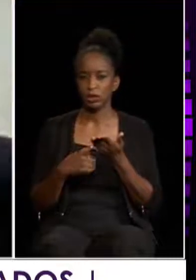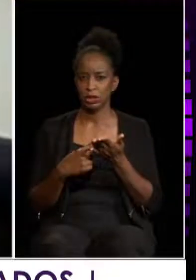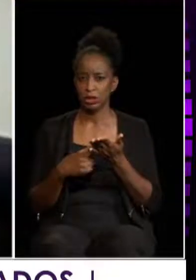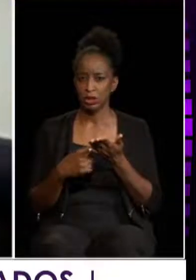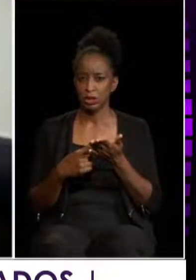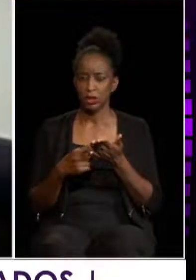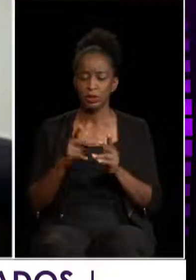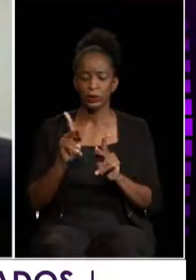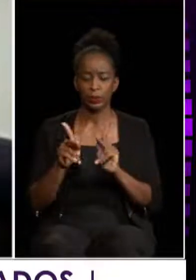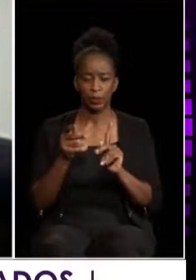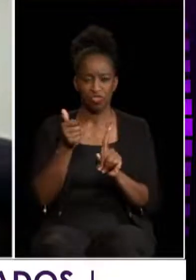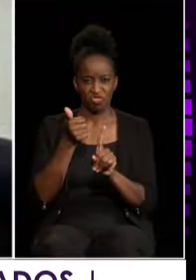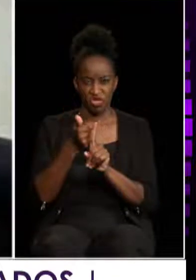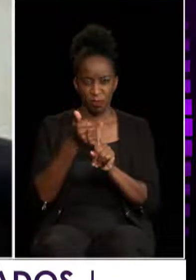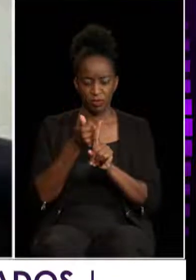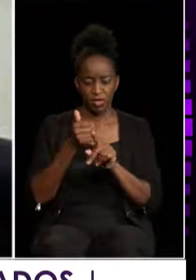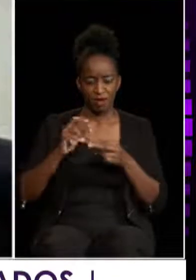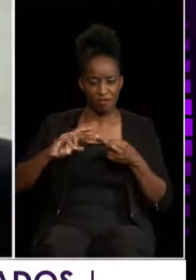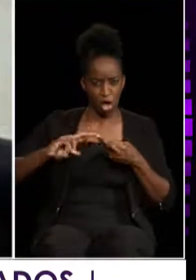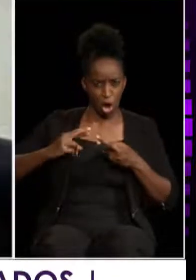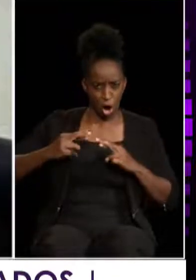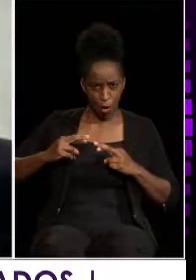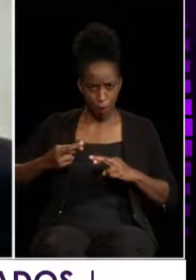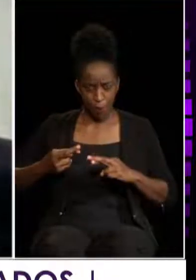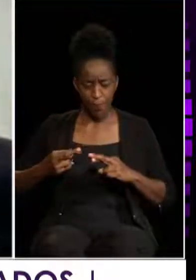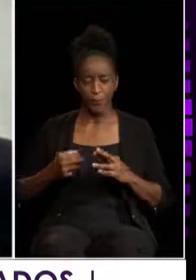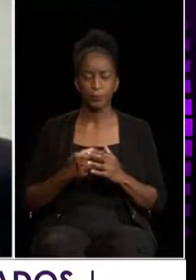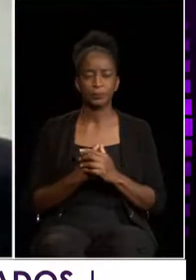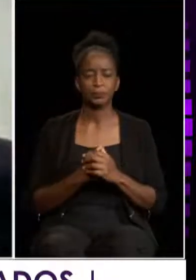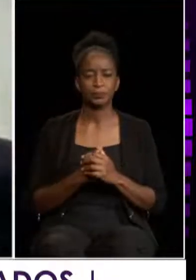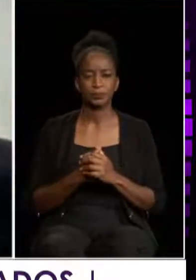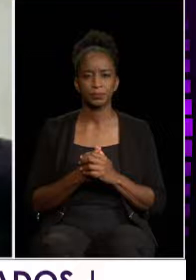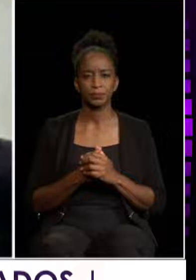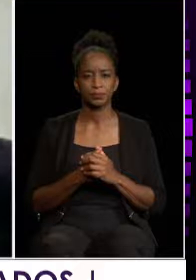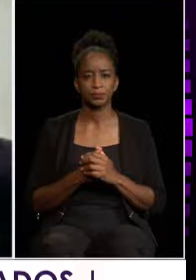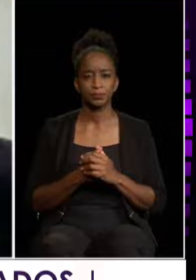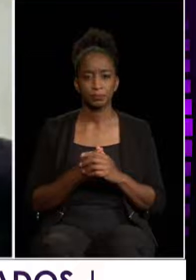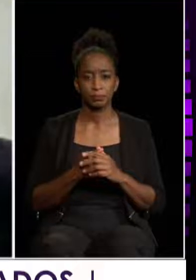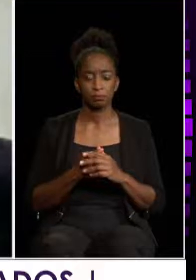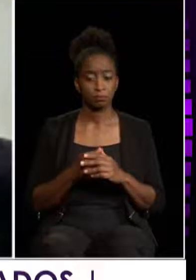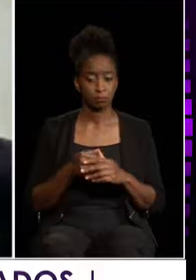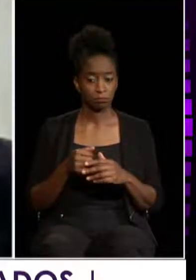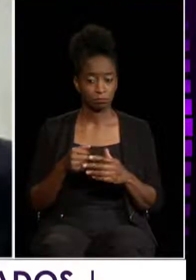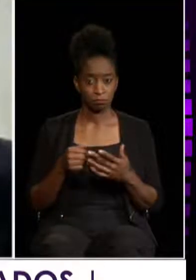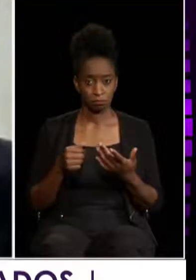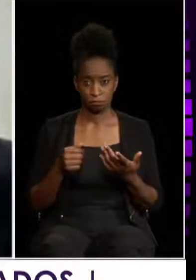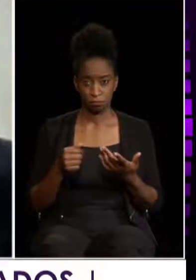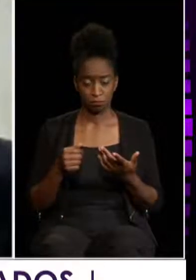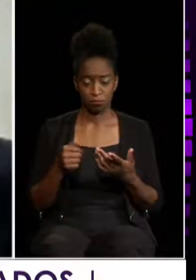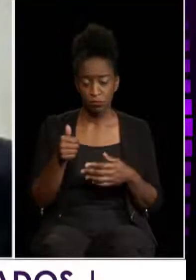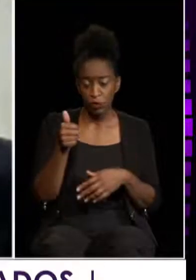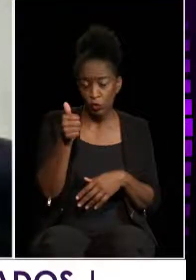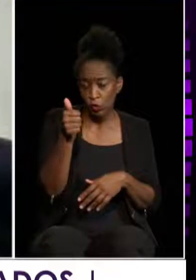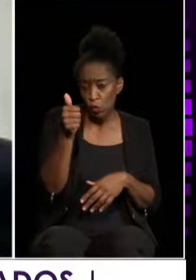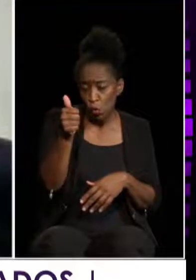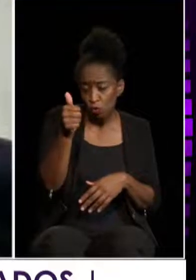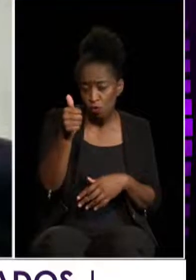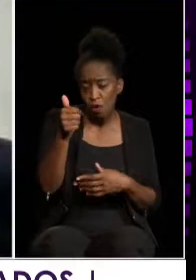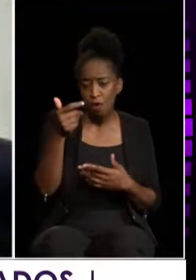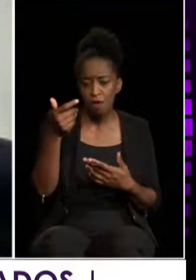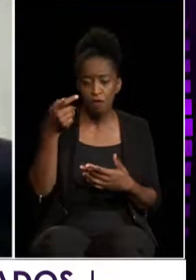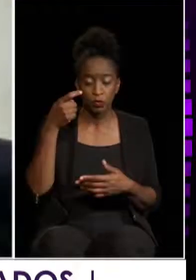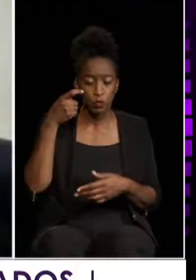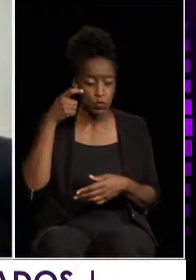admitted for different reasons to the psychiatric hospital. Do you have anything to add with regards to your personal observations in that area?